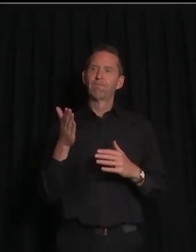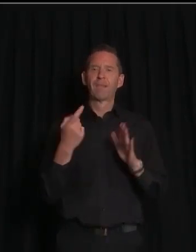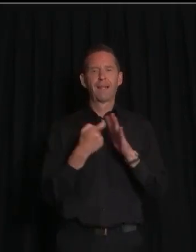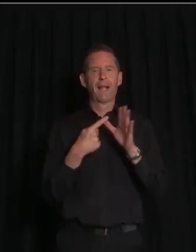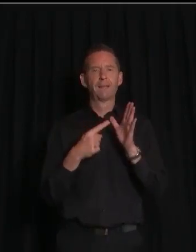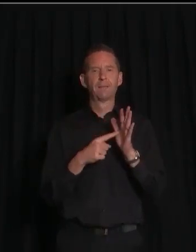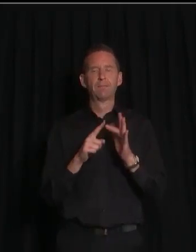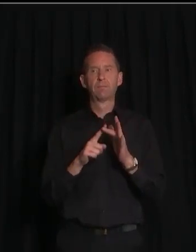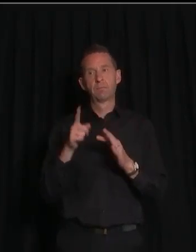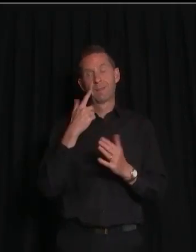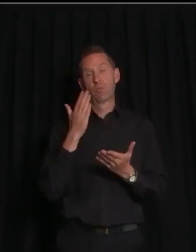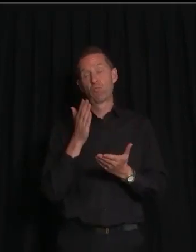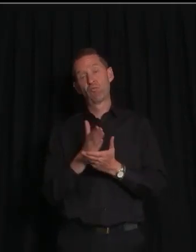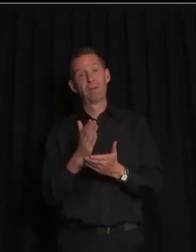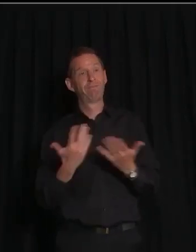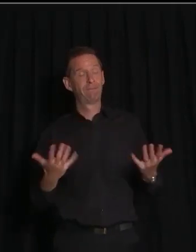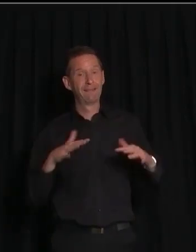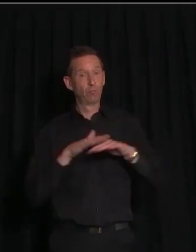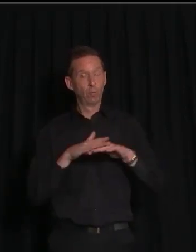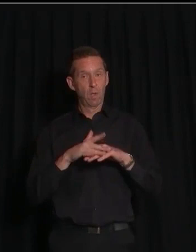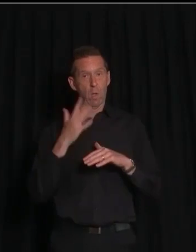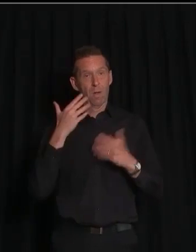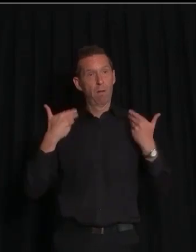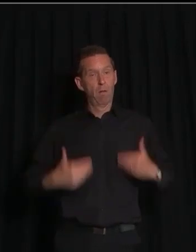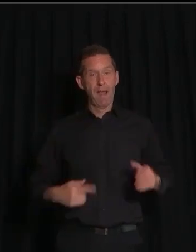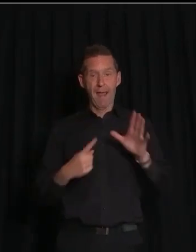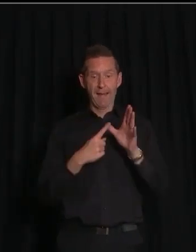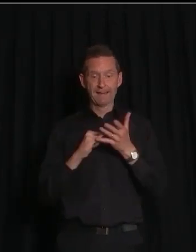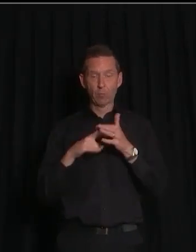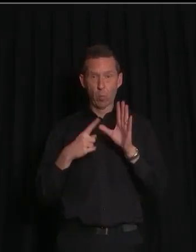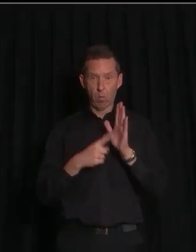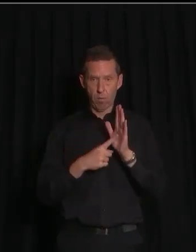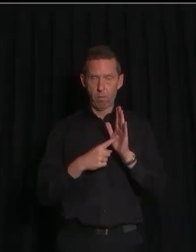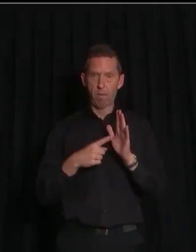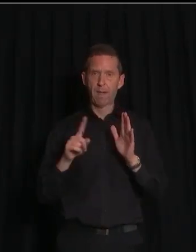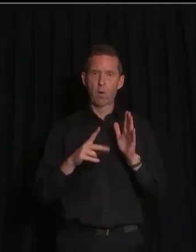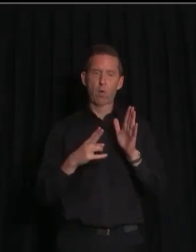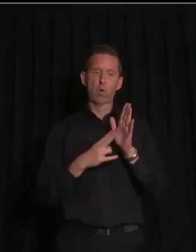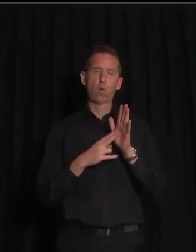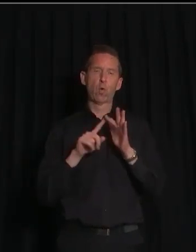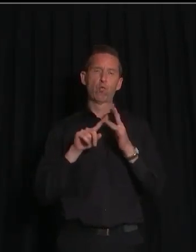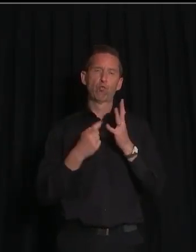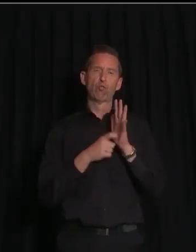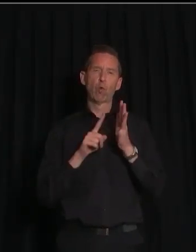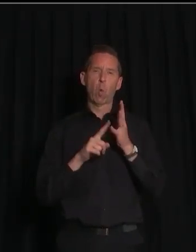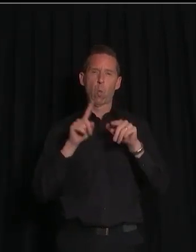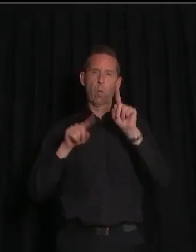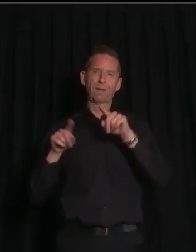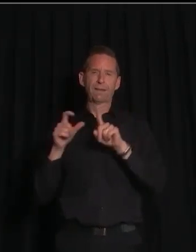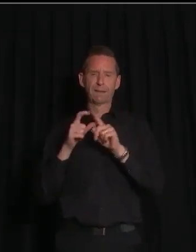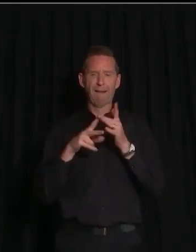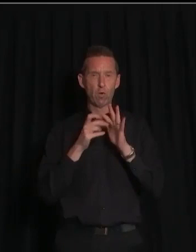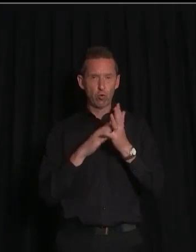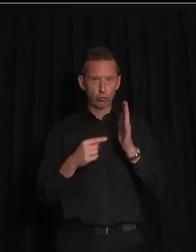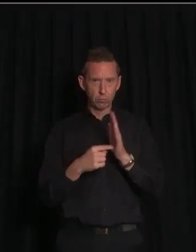intersectional issue when you're asexual and you're neurodivergent, which I am, and you're asexual and